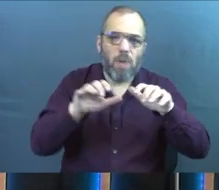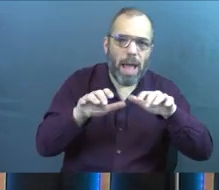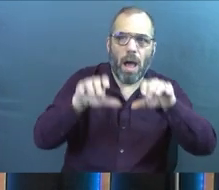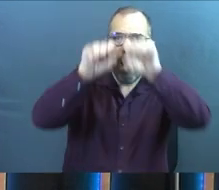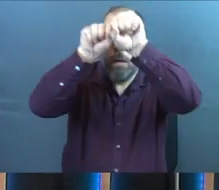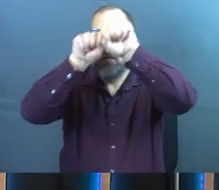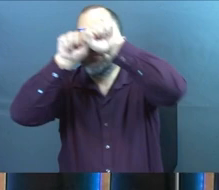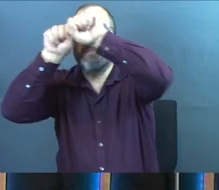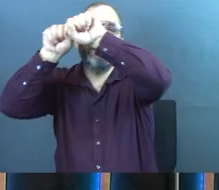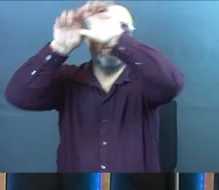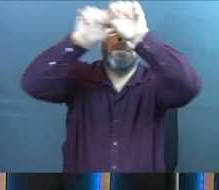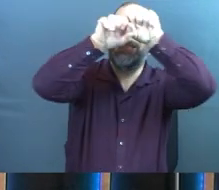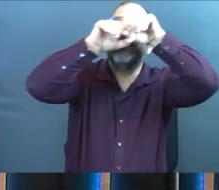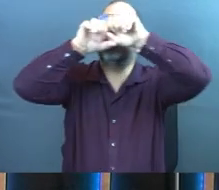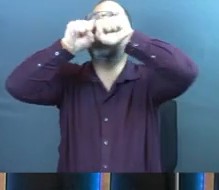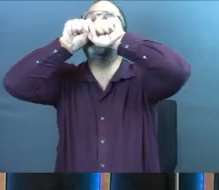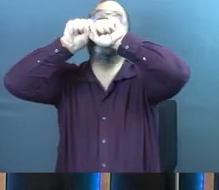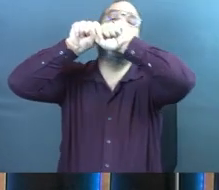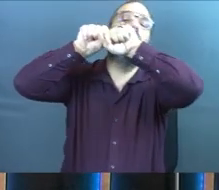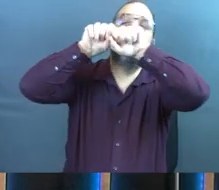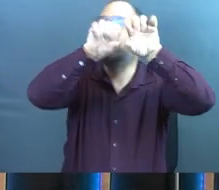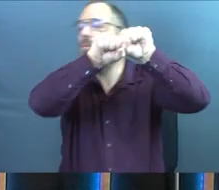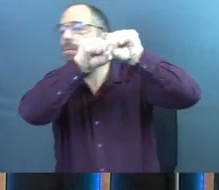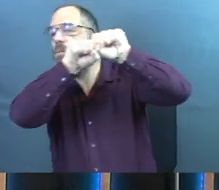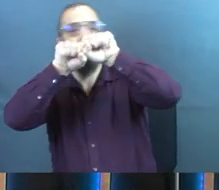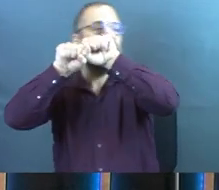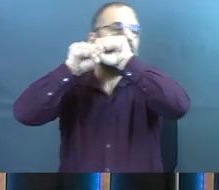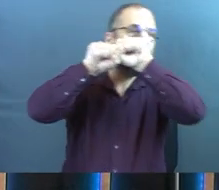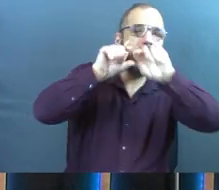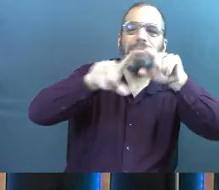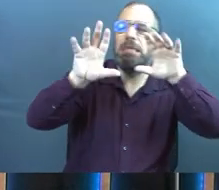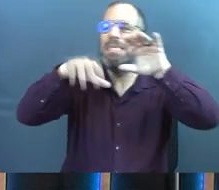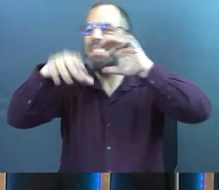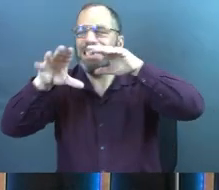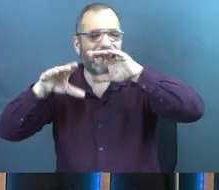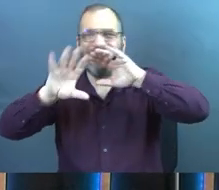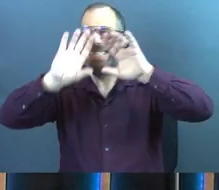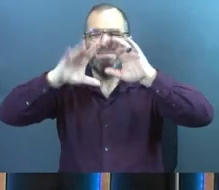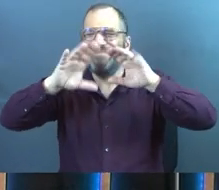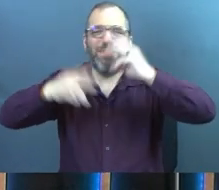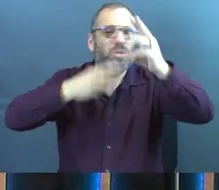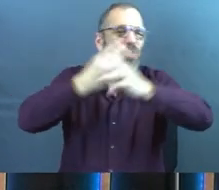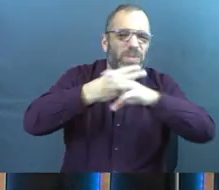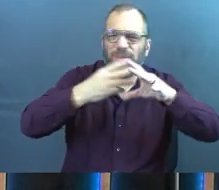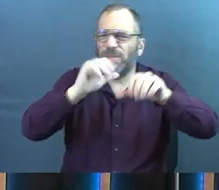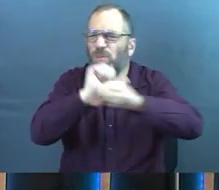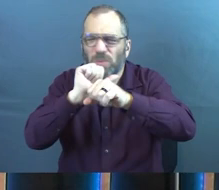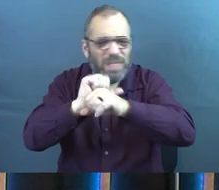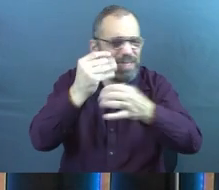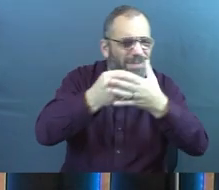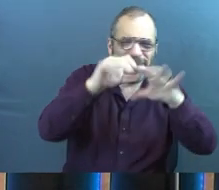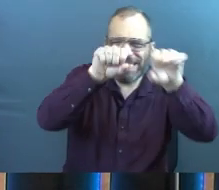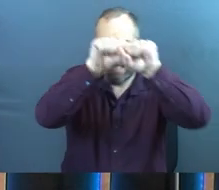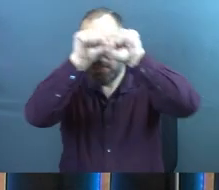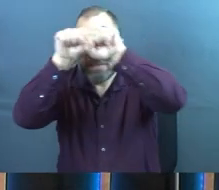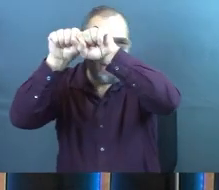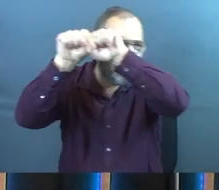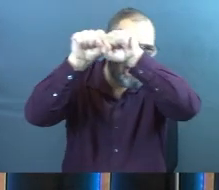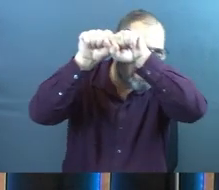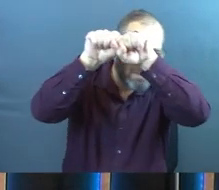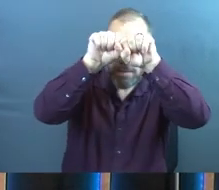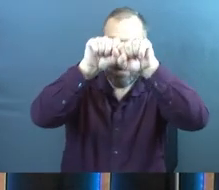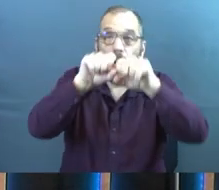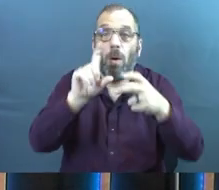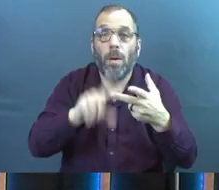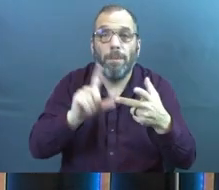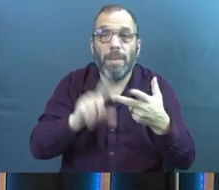may be, you know, the crowds may be bigger than we are. And there may be a lot of different things in the way that want to keep us from being able to see the Savior. But